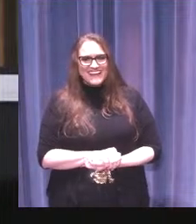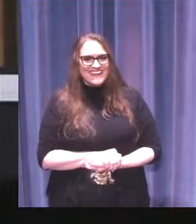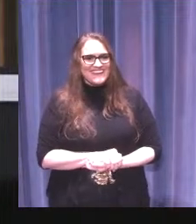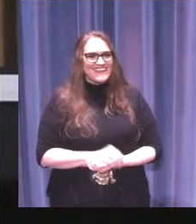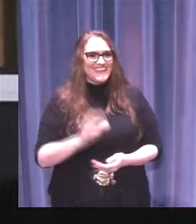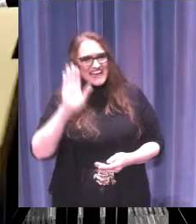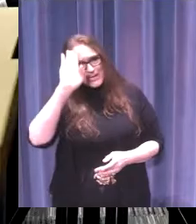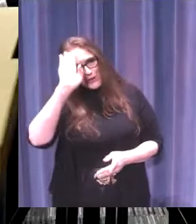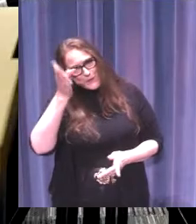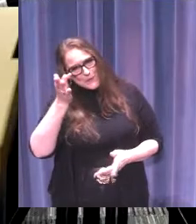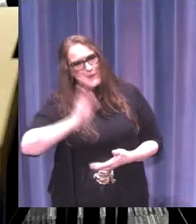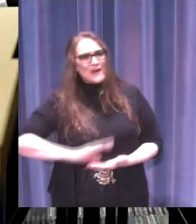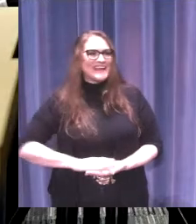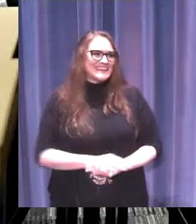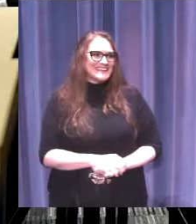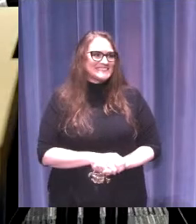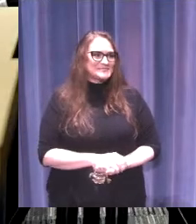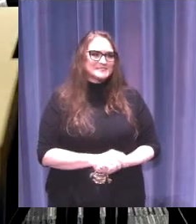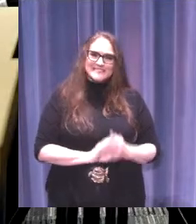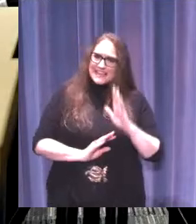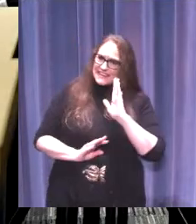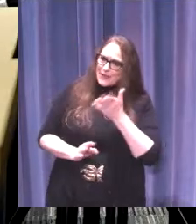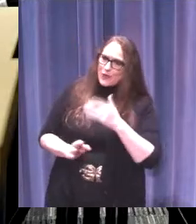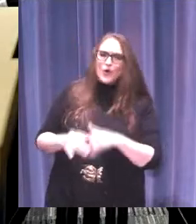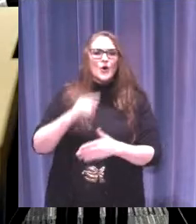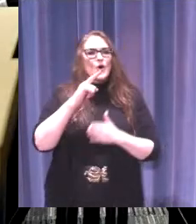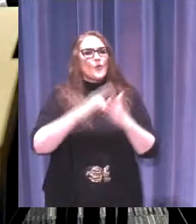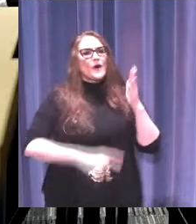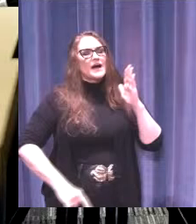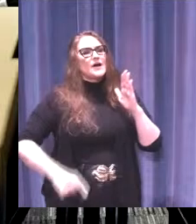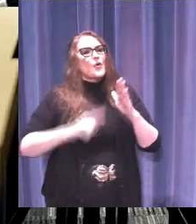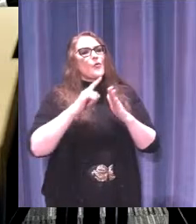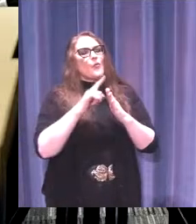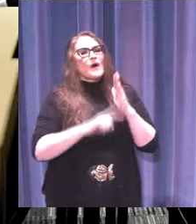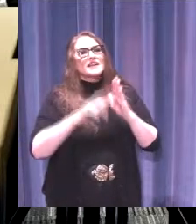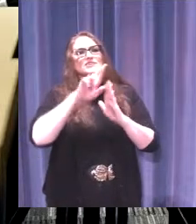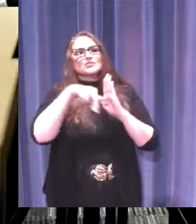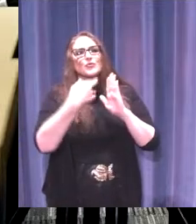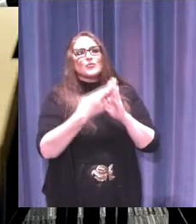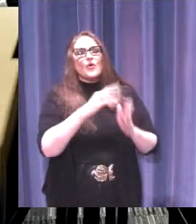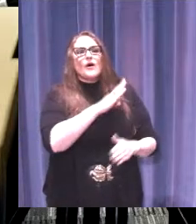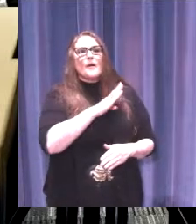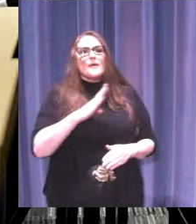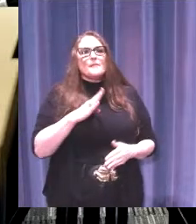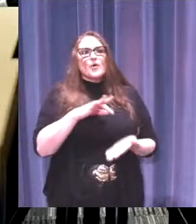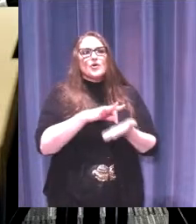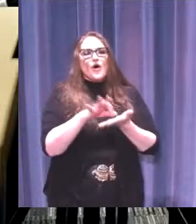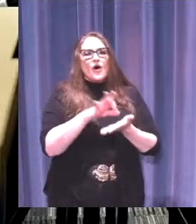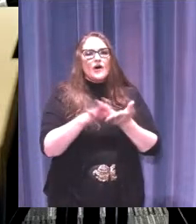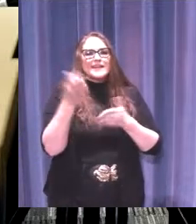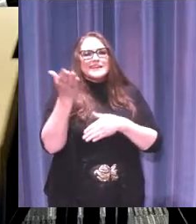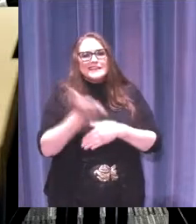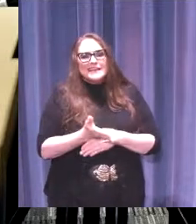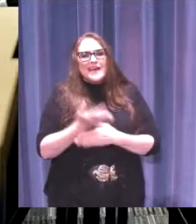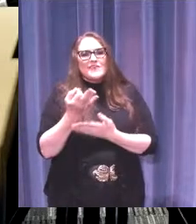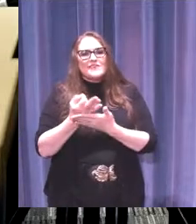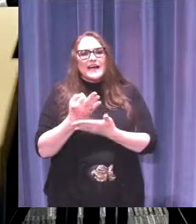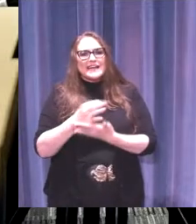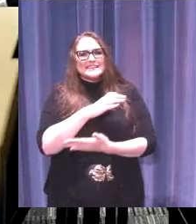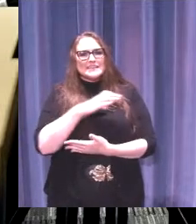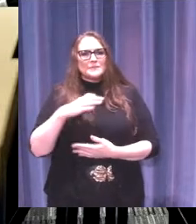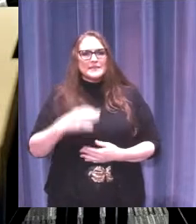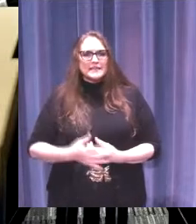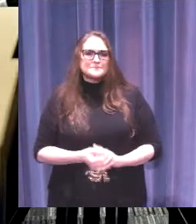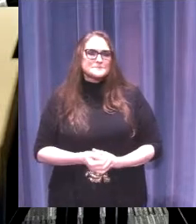Hello. Hello. What is the role of board audit / finance committee?